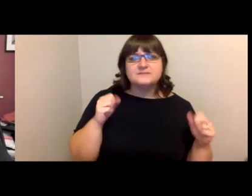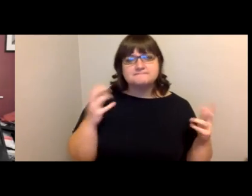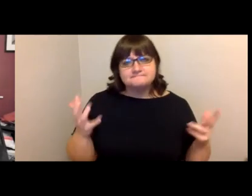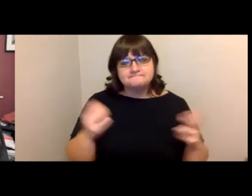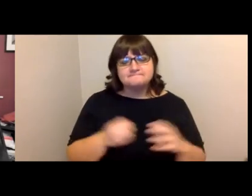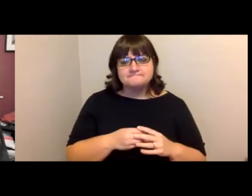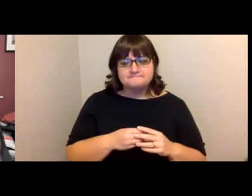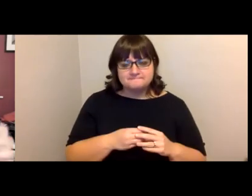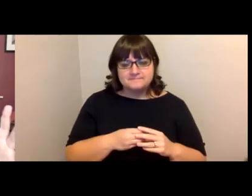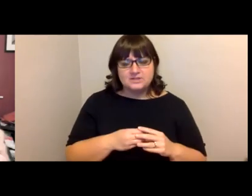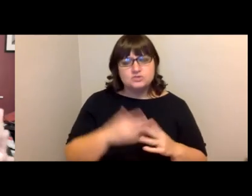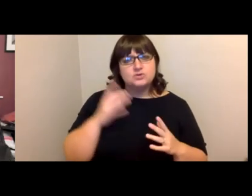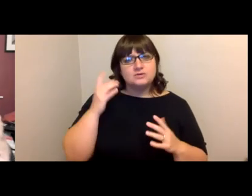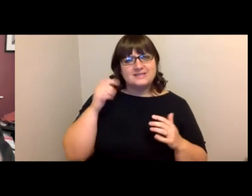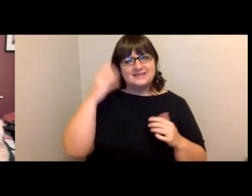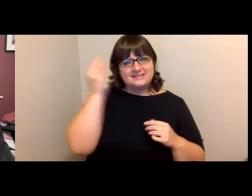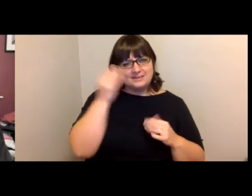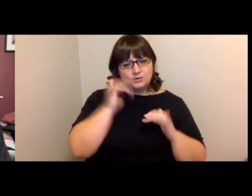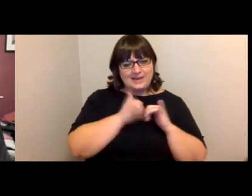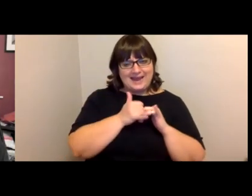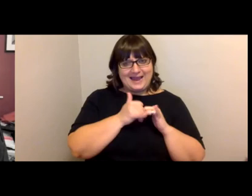thinking of ways of being kind of hybrid